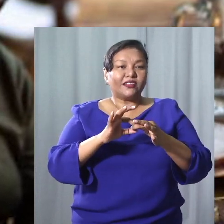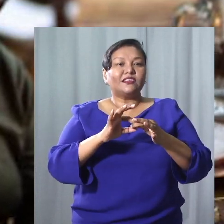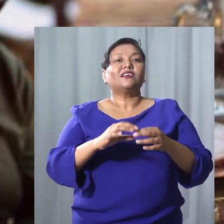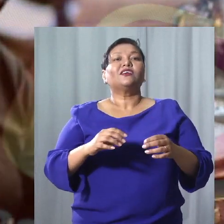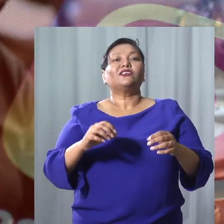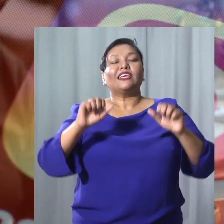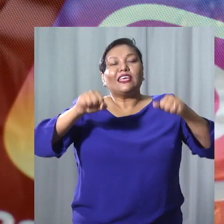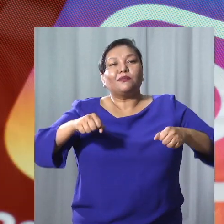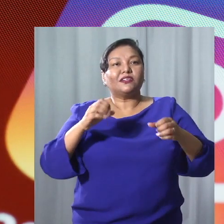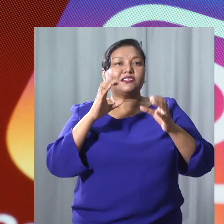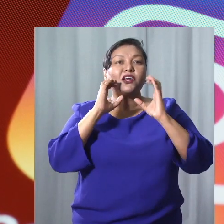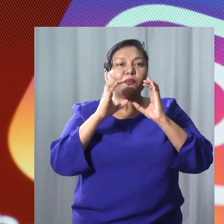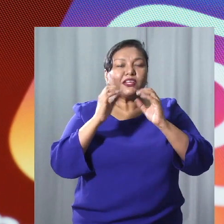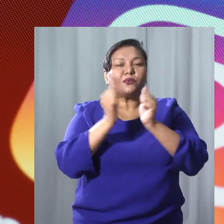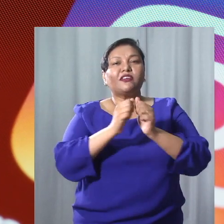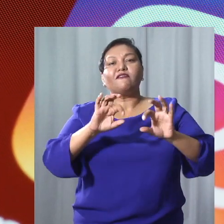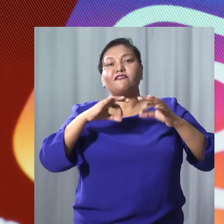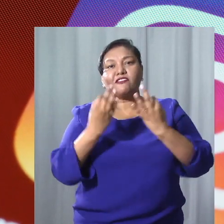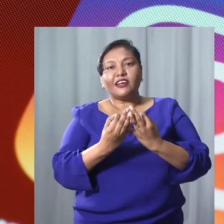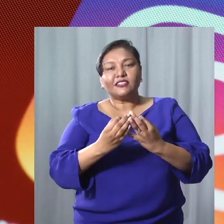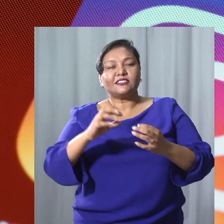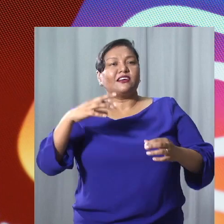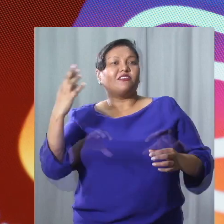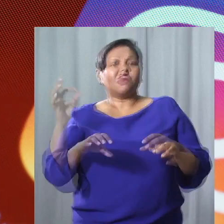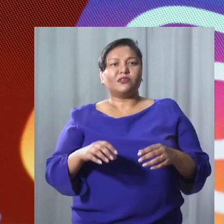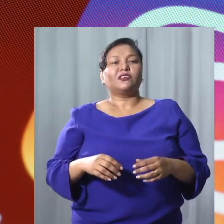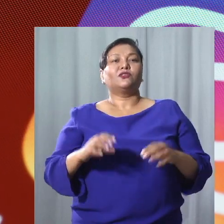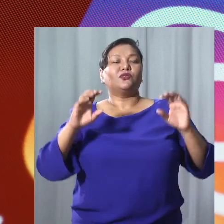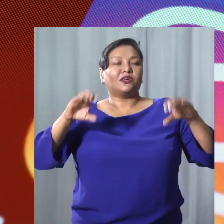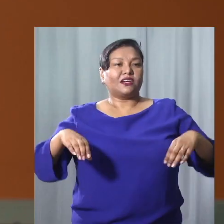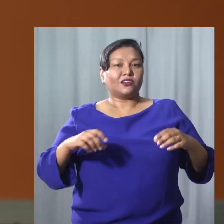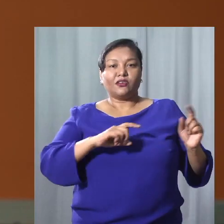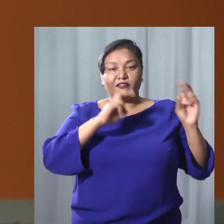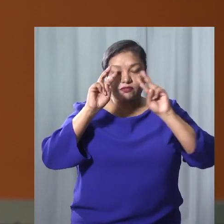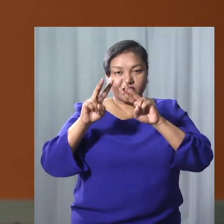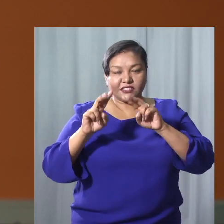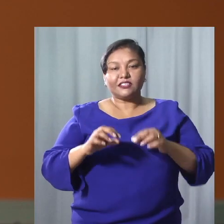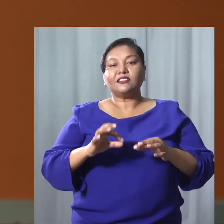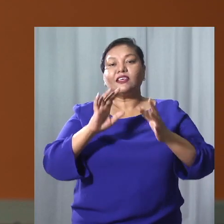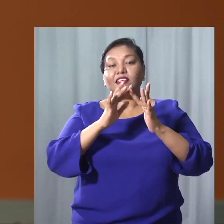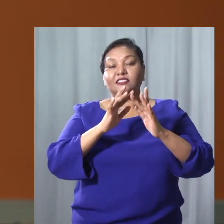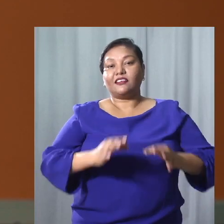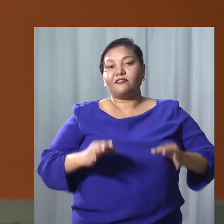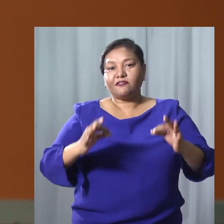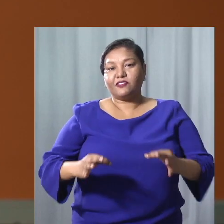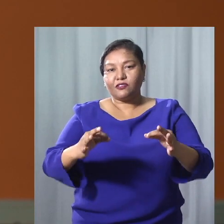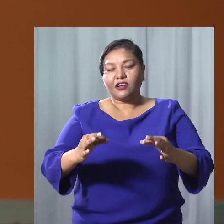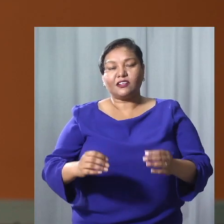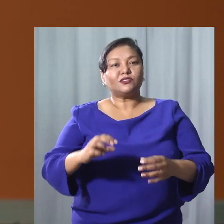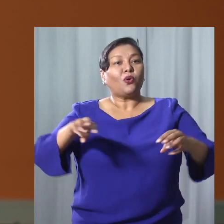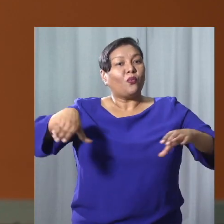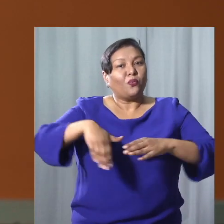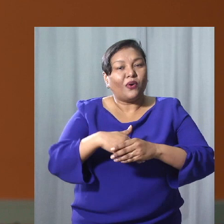as if you're involved with your friends and your family. When you go and you mingle, we have funerals, we have weddings, we have baby showers,